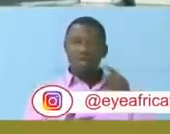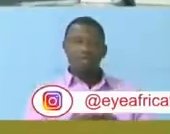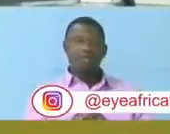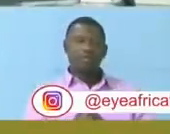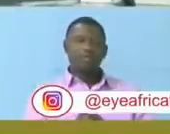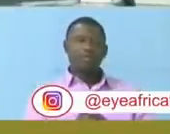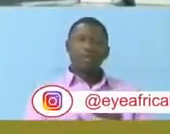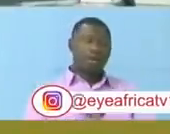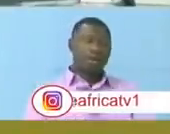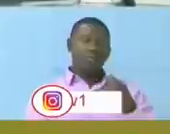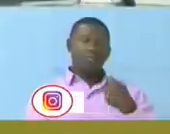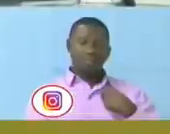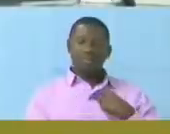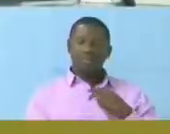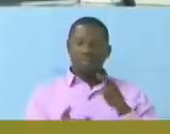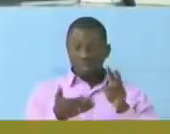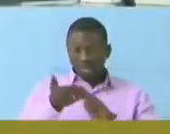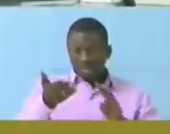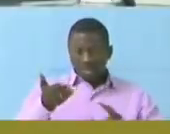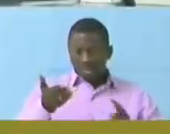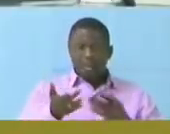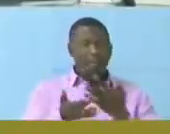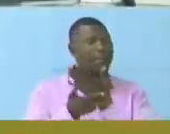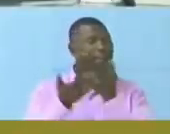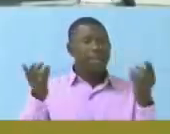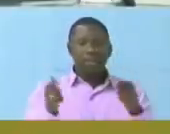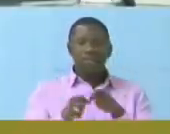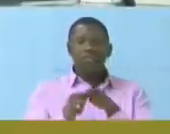newspapers on that issue.